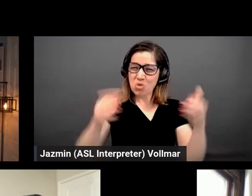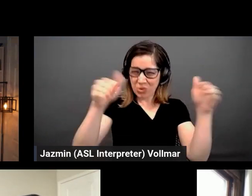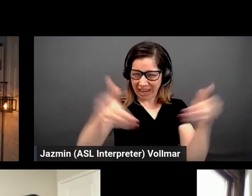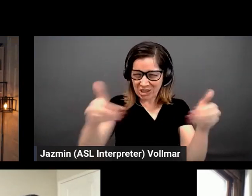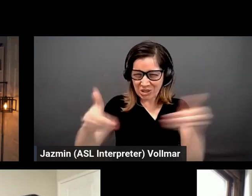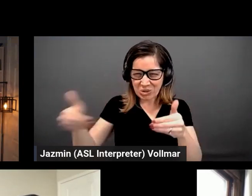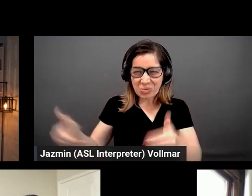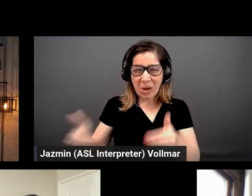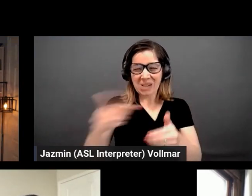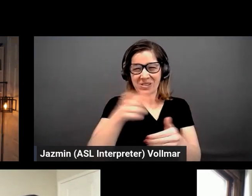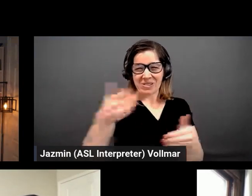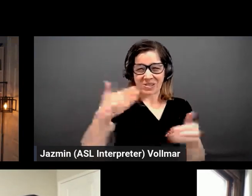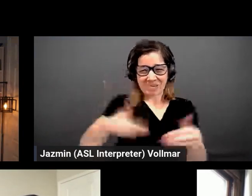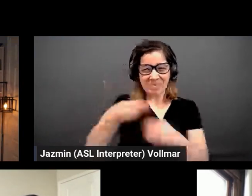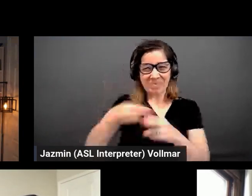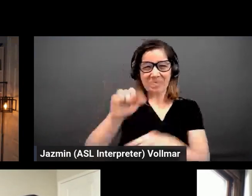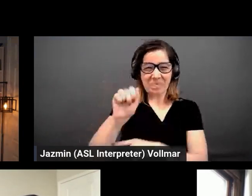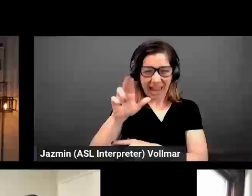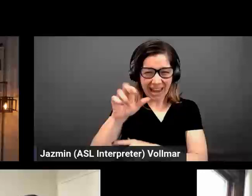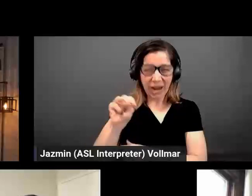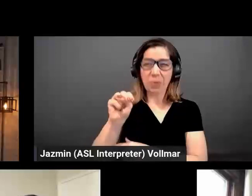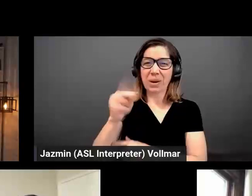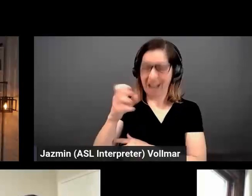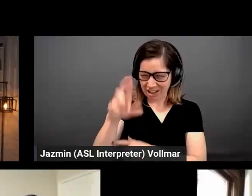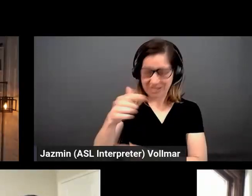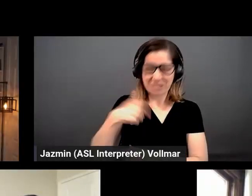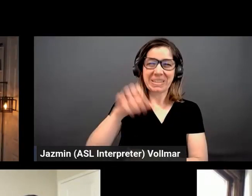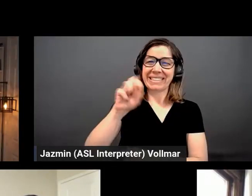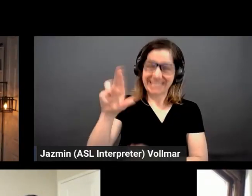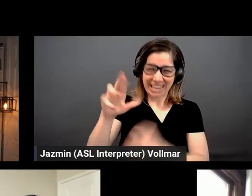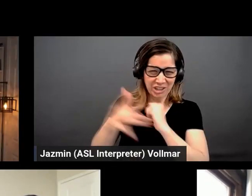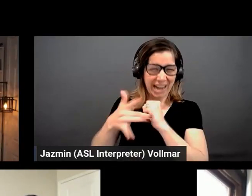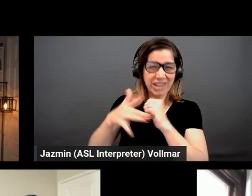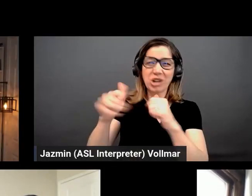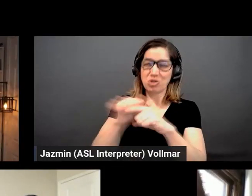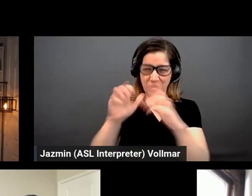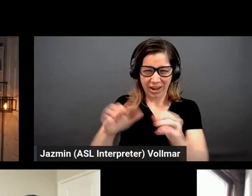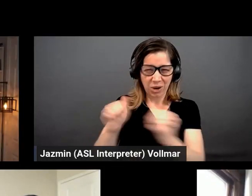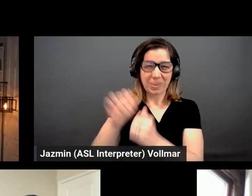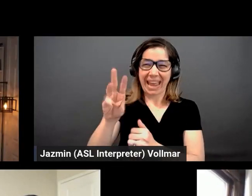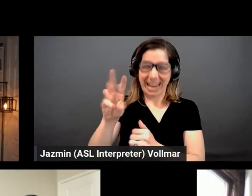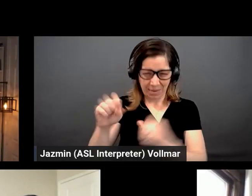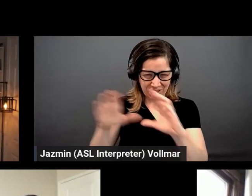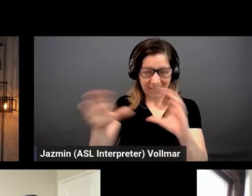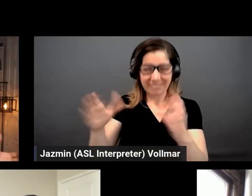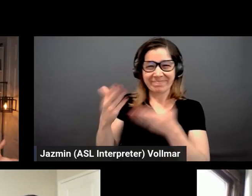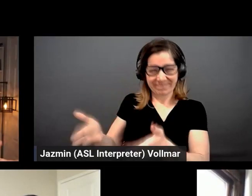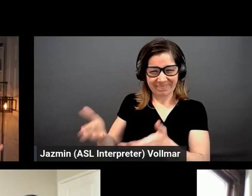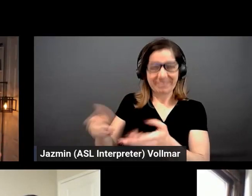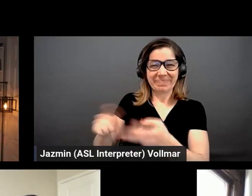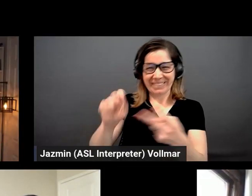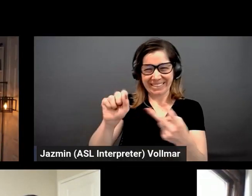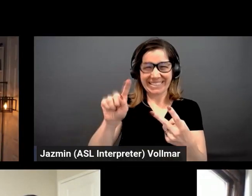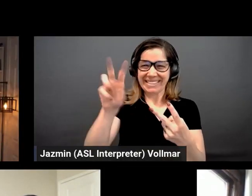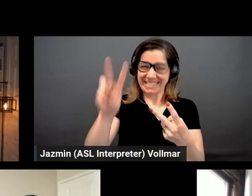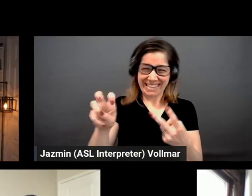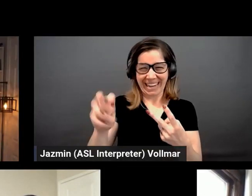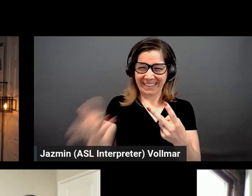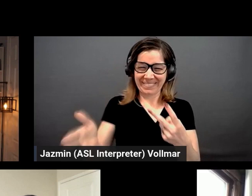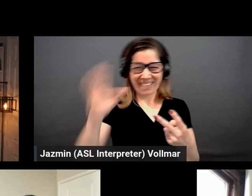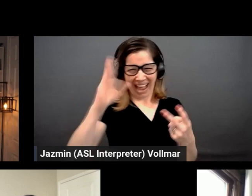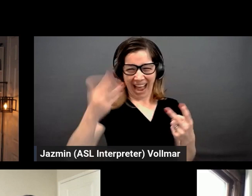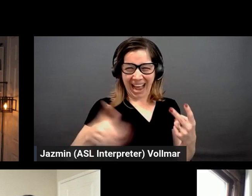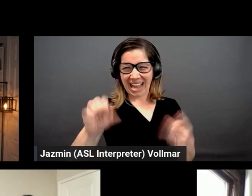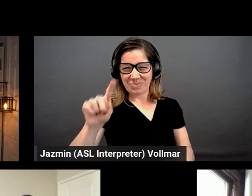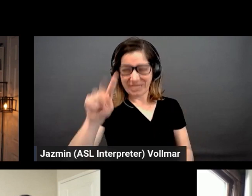to know you. My name is Aaron Hunter. I'm a senior technical trainer with AWS Training Certification. Today I'm joined with my good friend and co-host, Steve. Hey, I'm Steve,